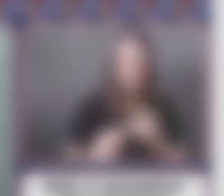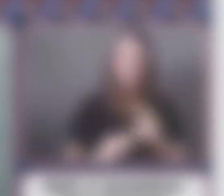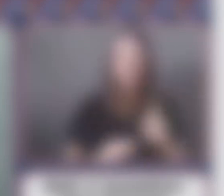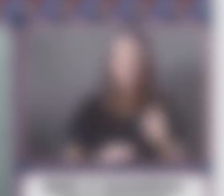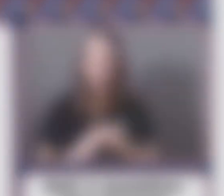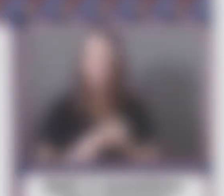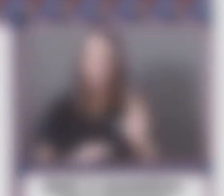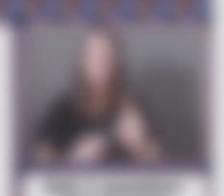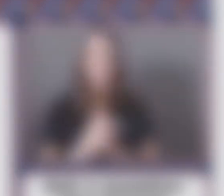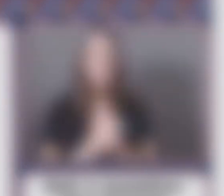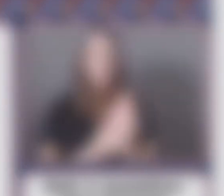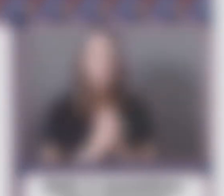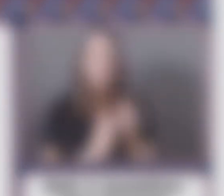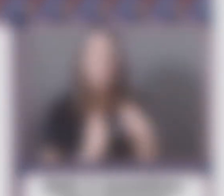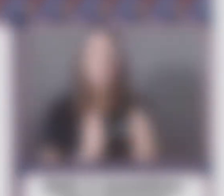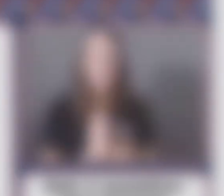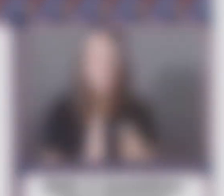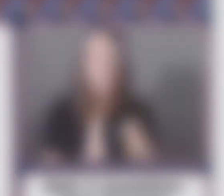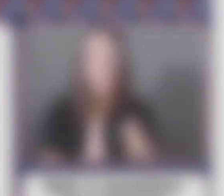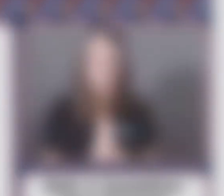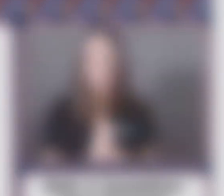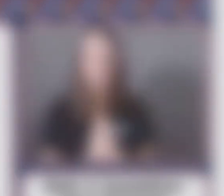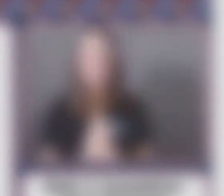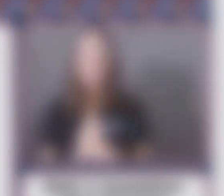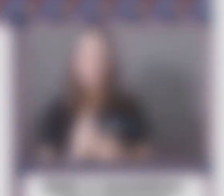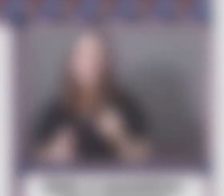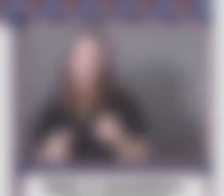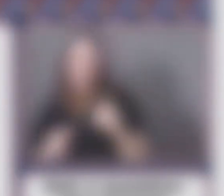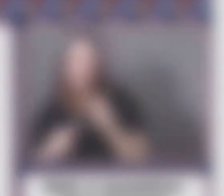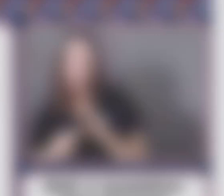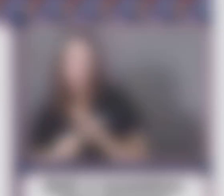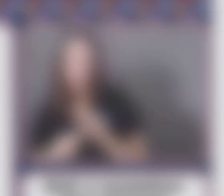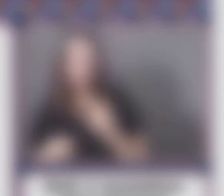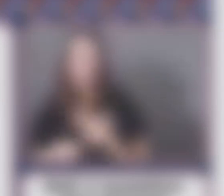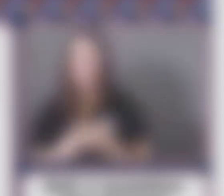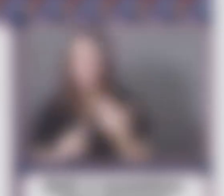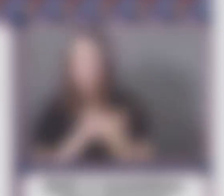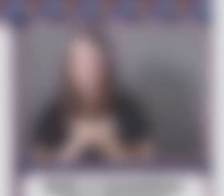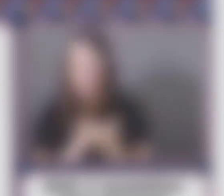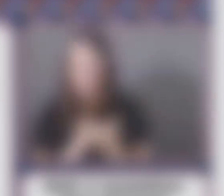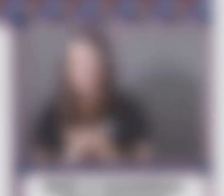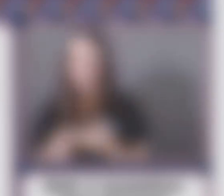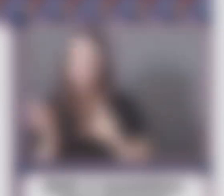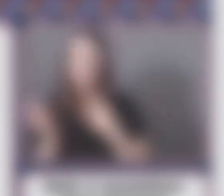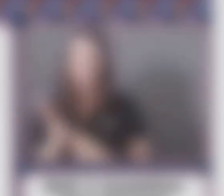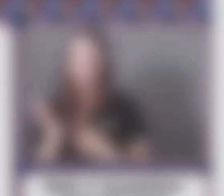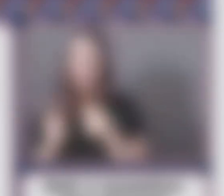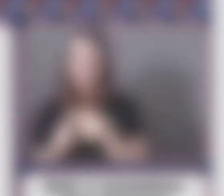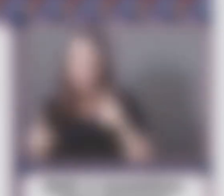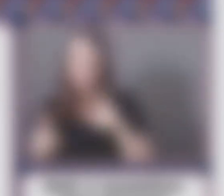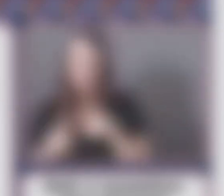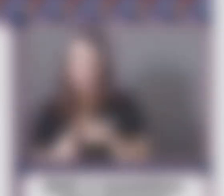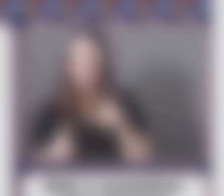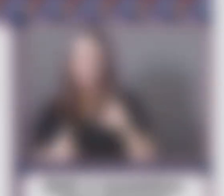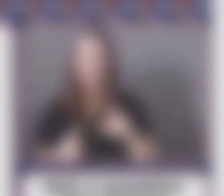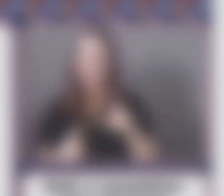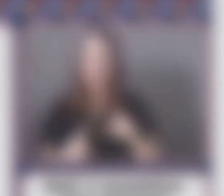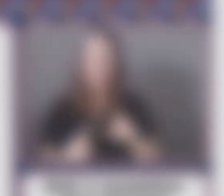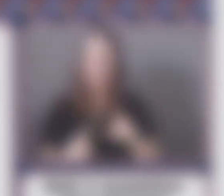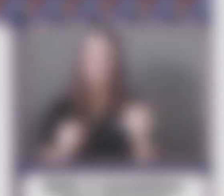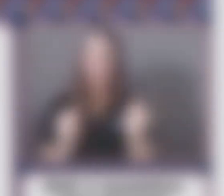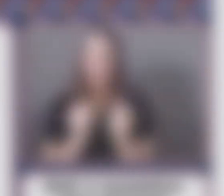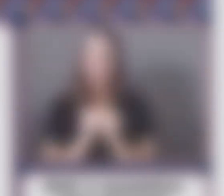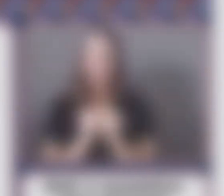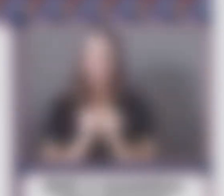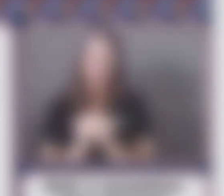for the scheme to access and planning arrangements and what types of supports are appropriately funded. The definition of